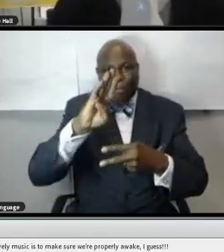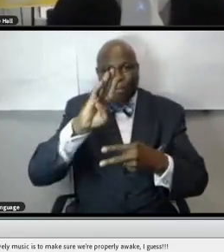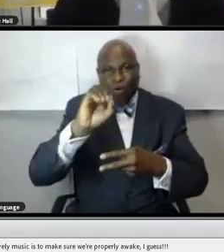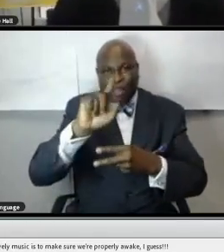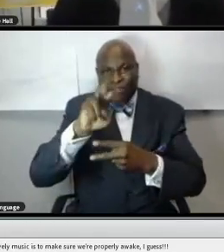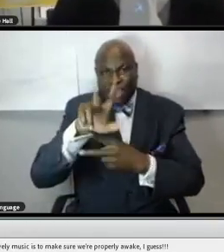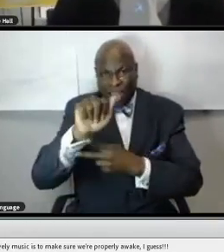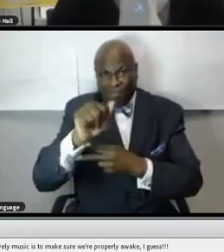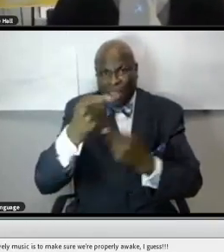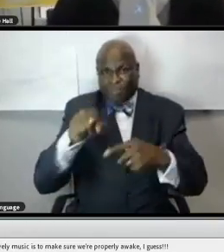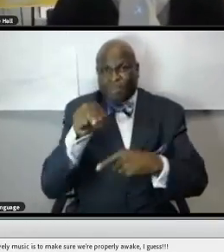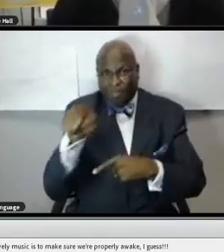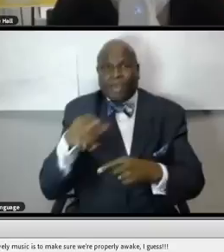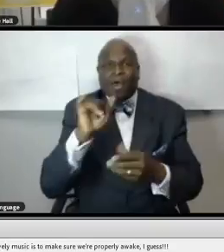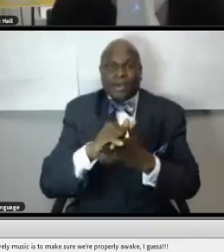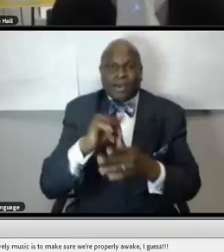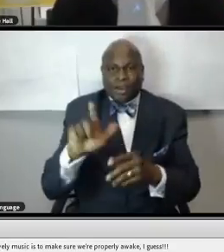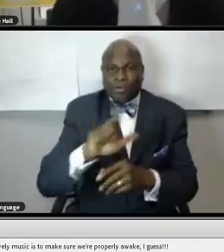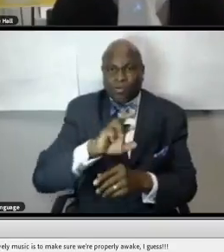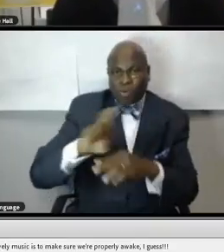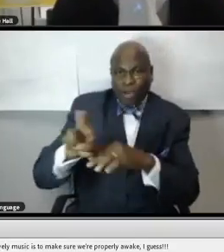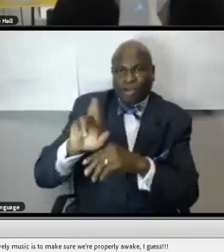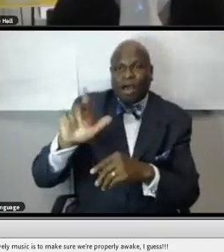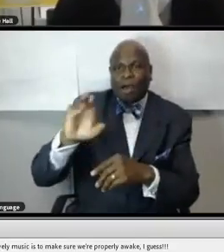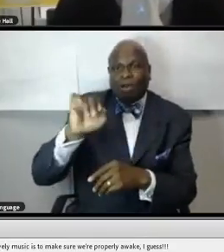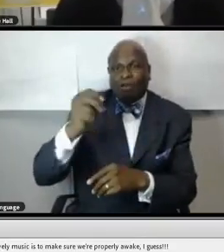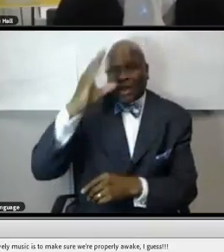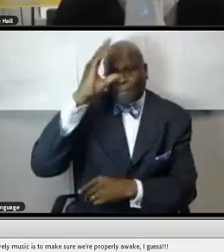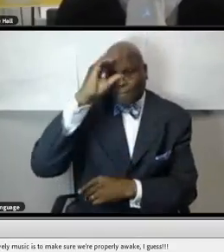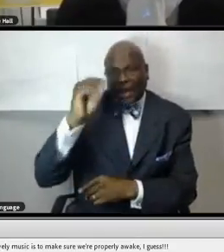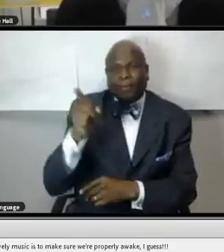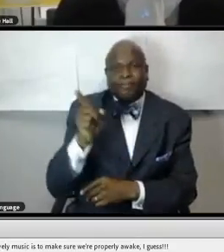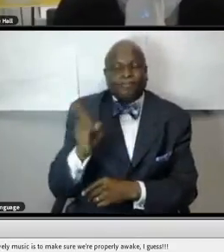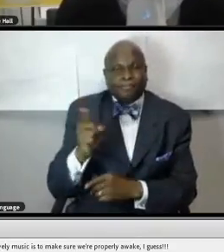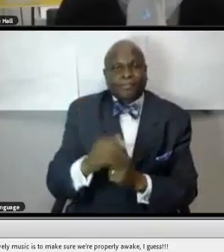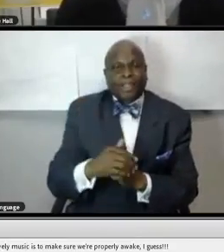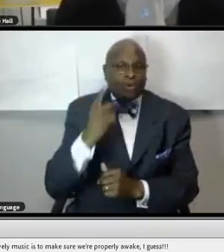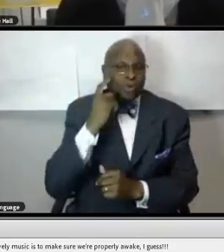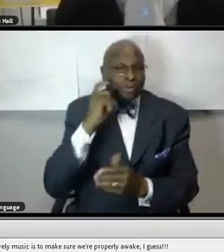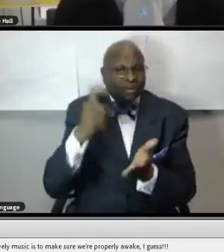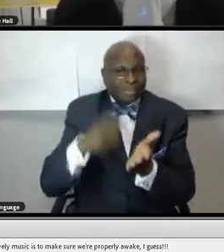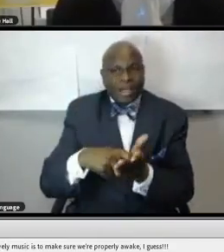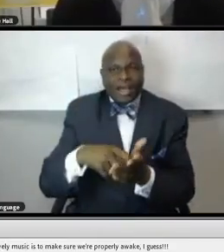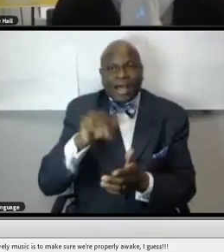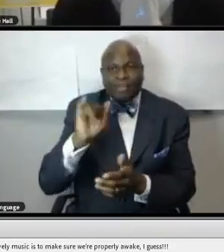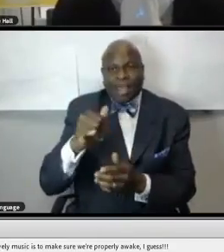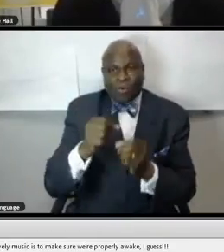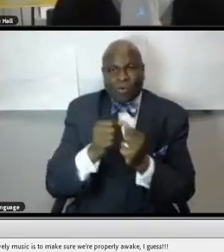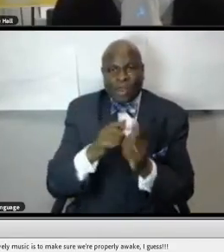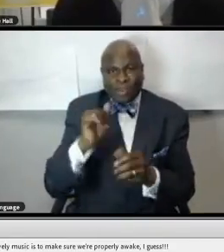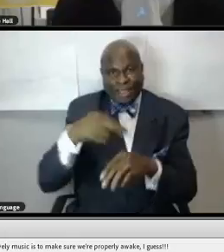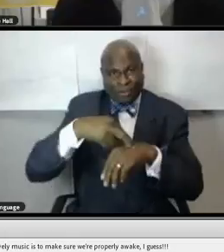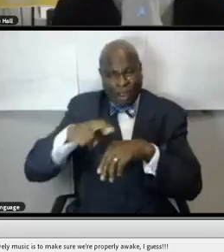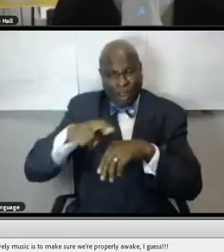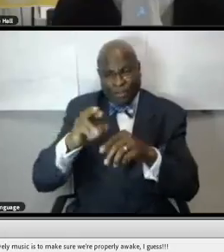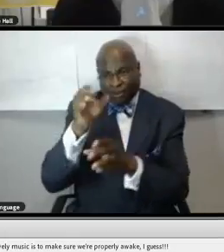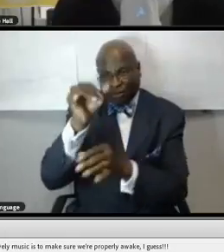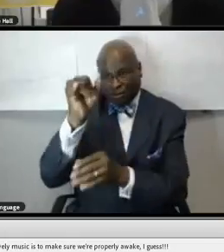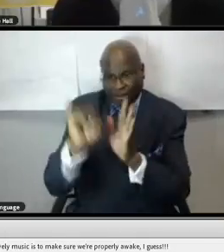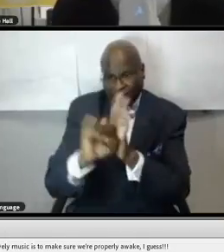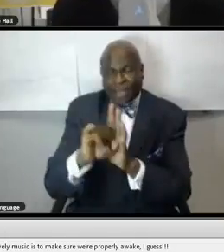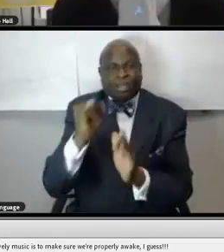as a reference point on the left the Bolivian man, you'll see that with that as a reference point, if you